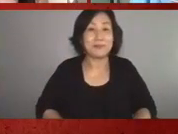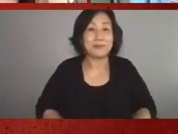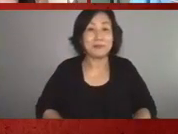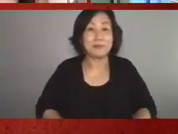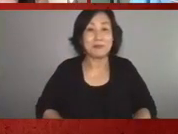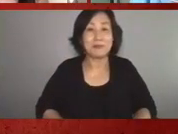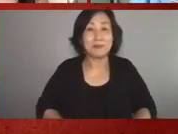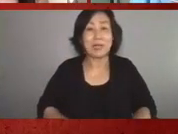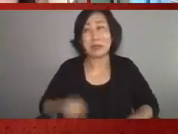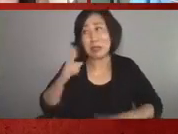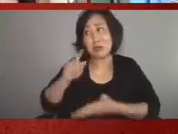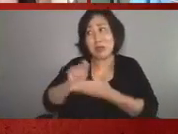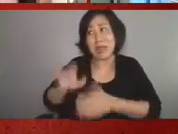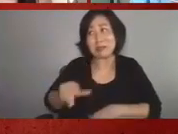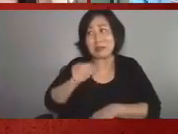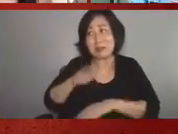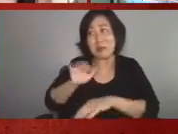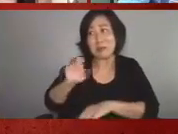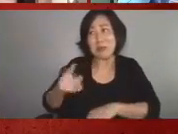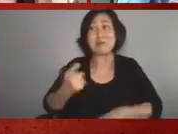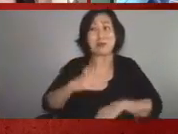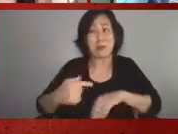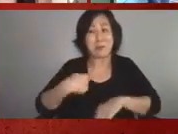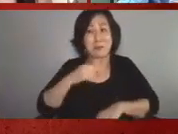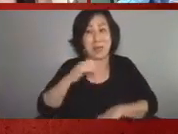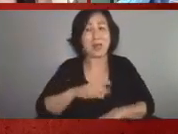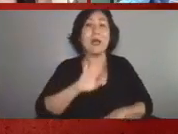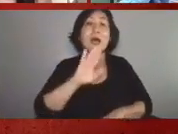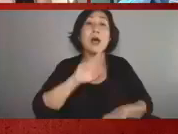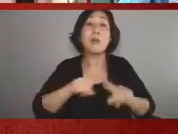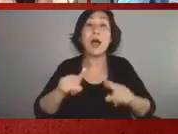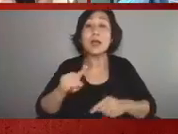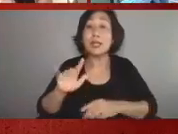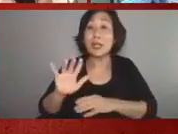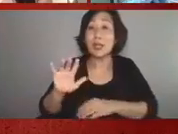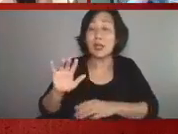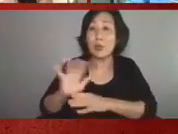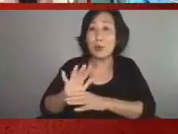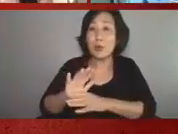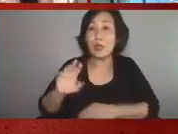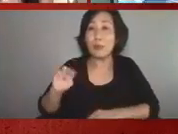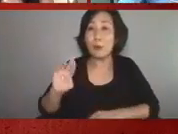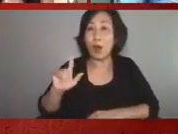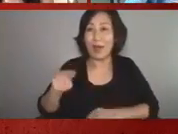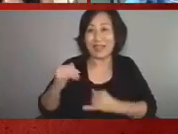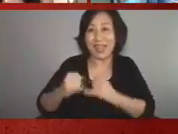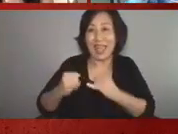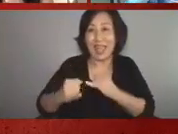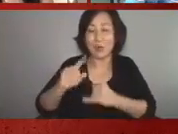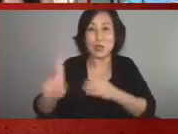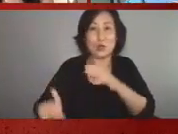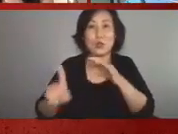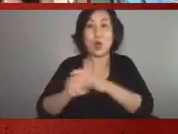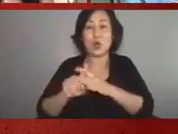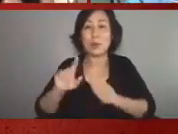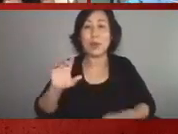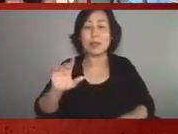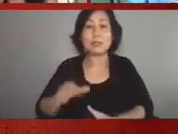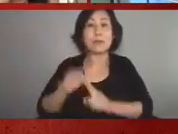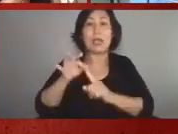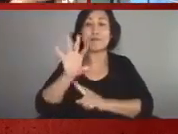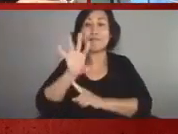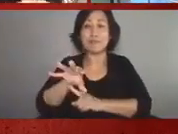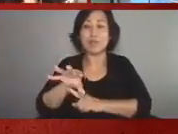were called back, but no, but I think with your cameo, with your cameo at the end, I remember at